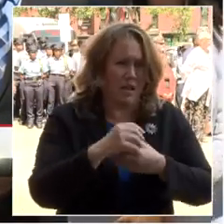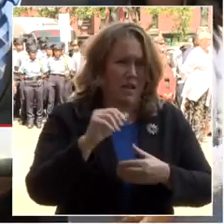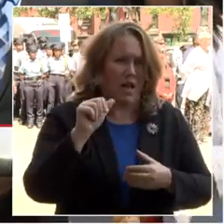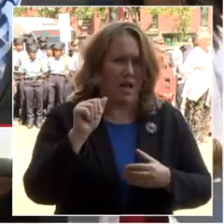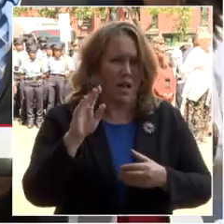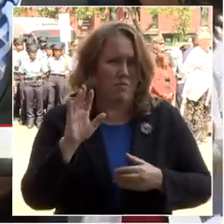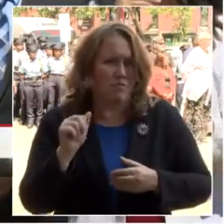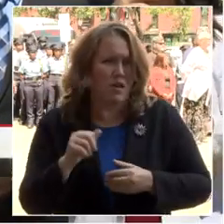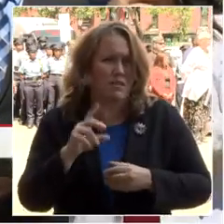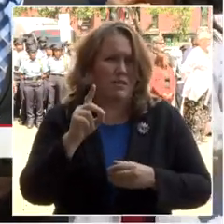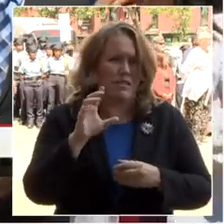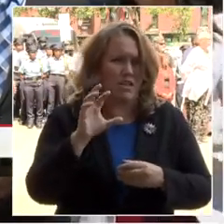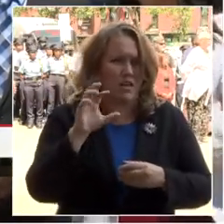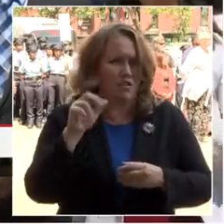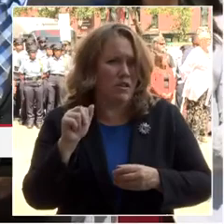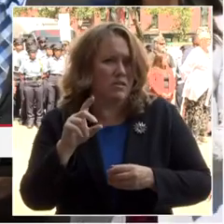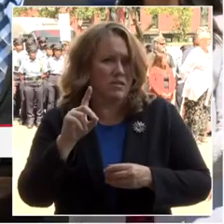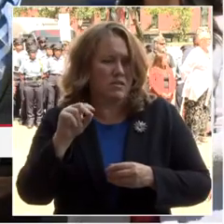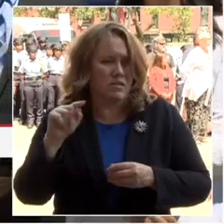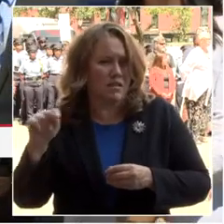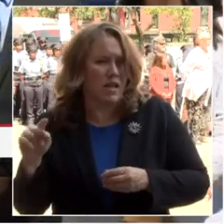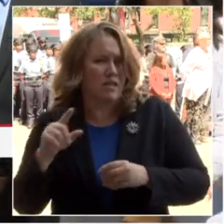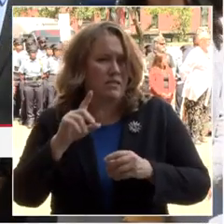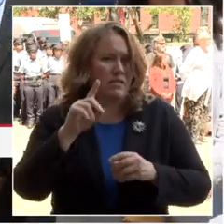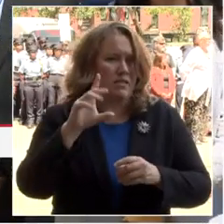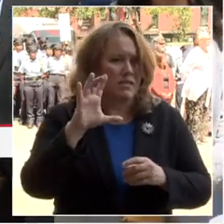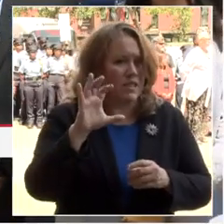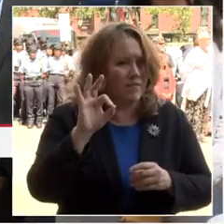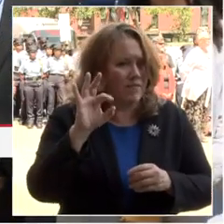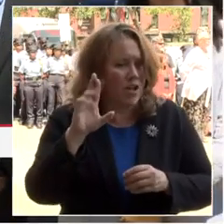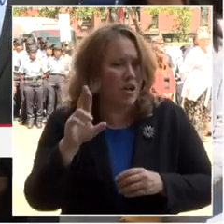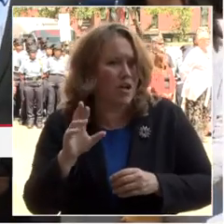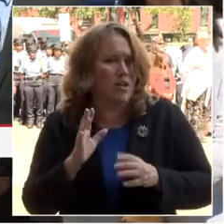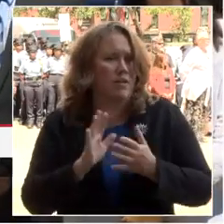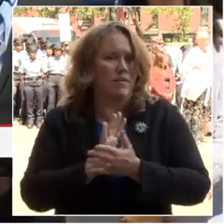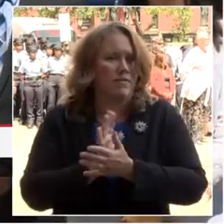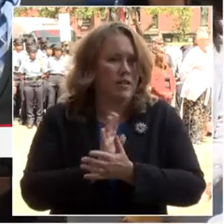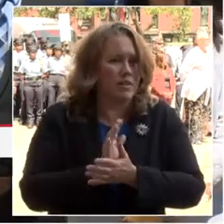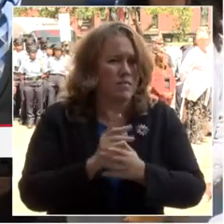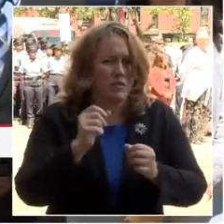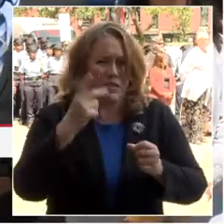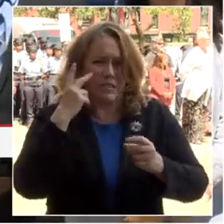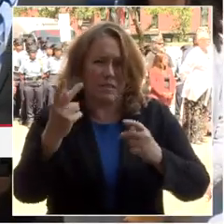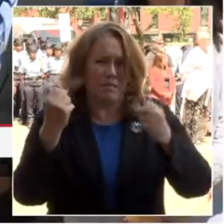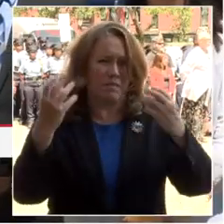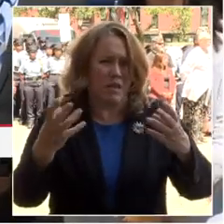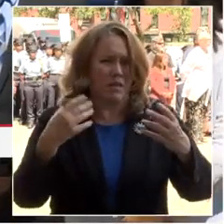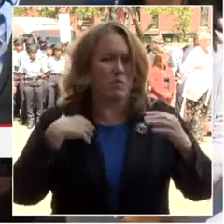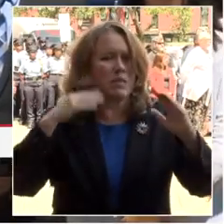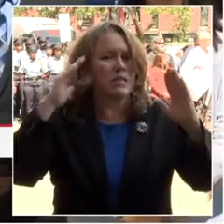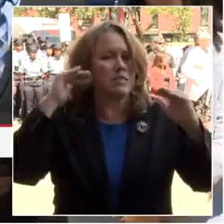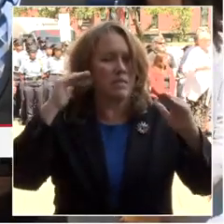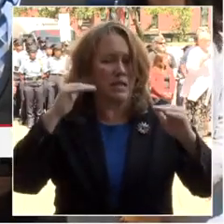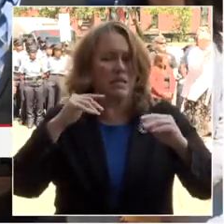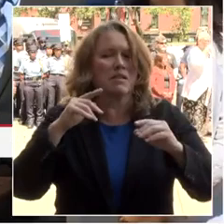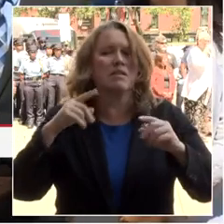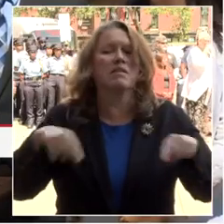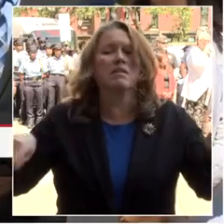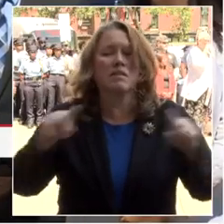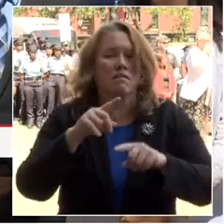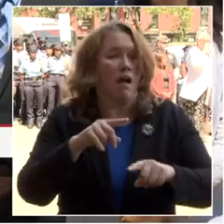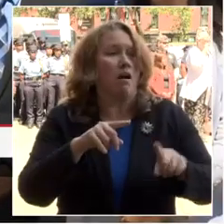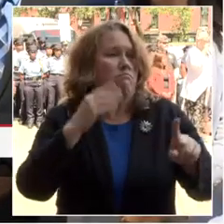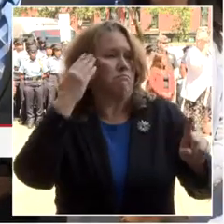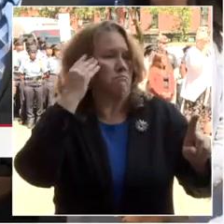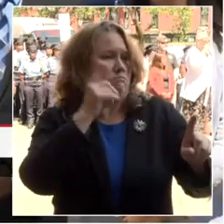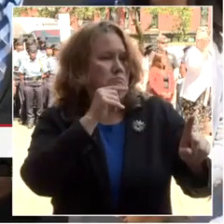DDOT, DC Films, DPW, and others, we anticipate progress in our nightlife areas. Let me